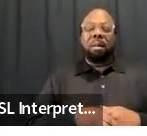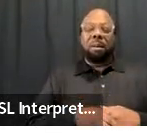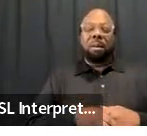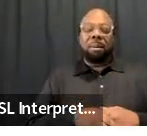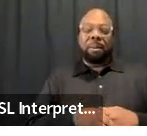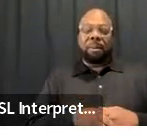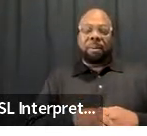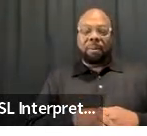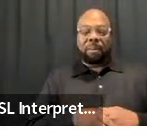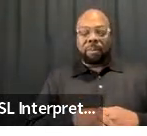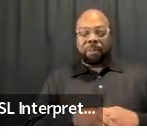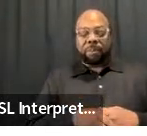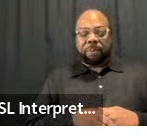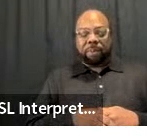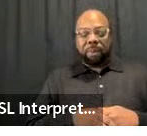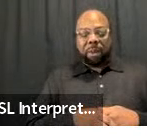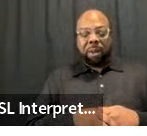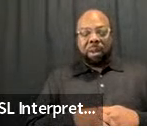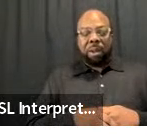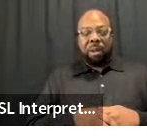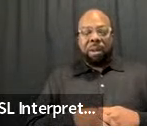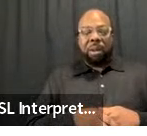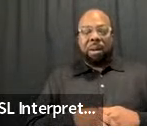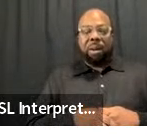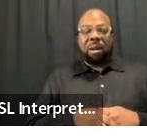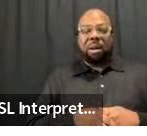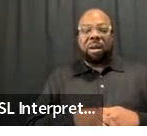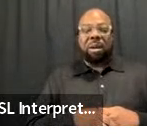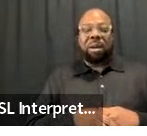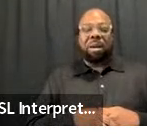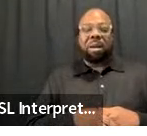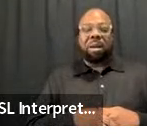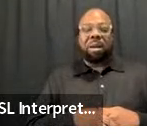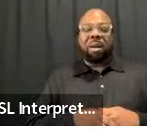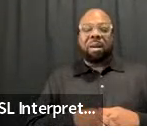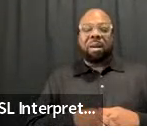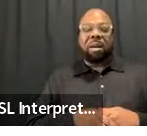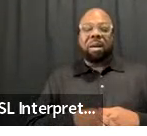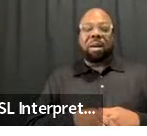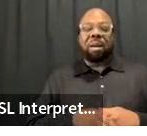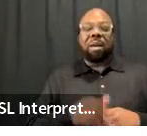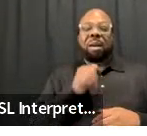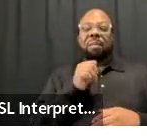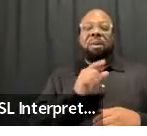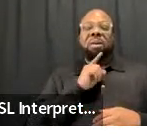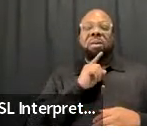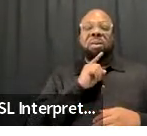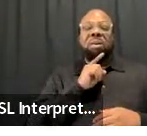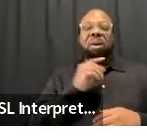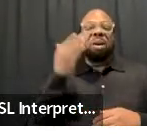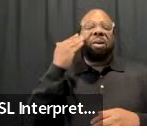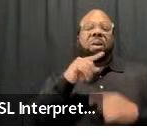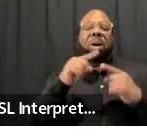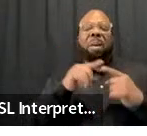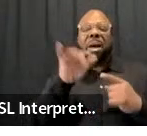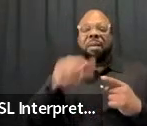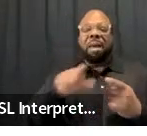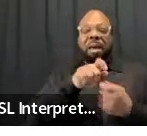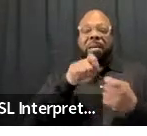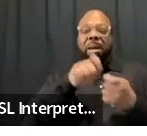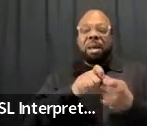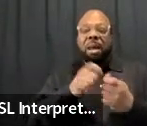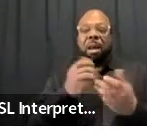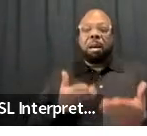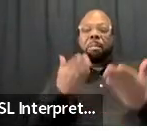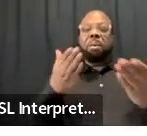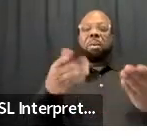And I just, when it comes to, so I'm familiar with the particular proposal that you're discussing, and I understand that there are a lot of